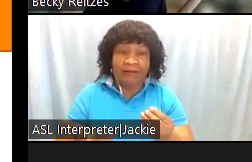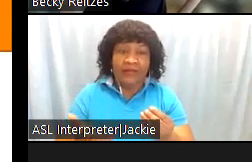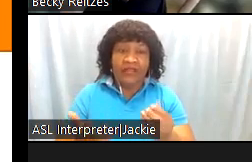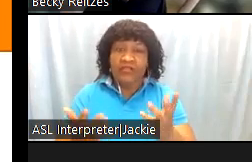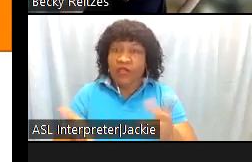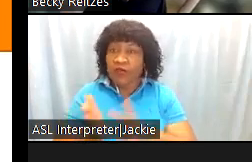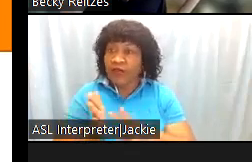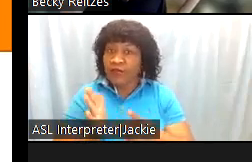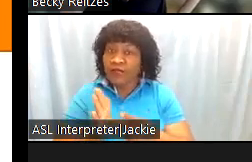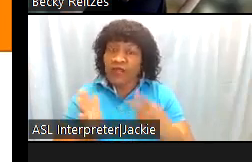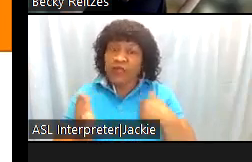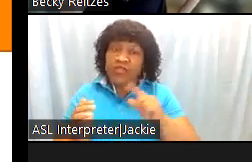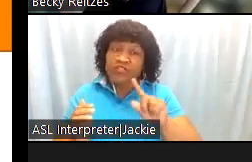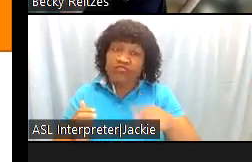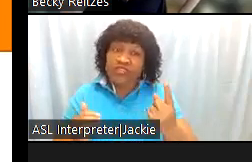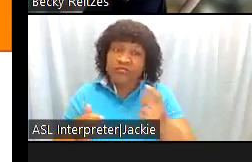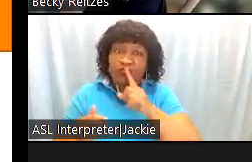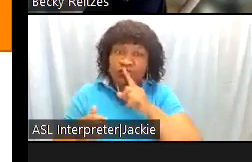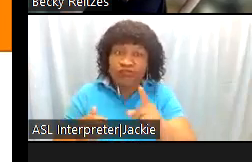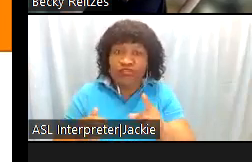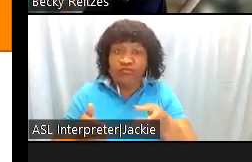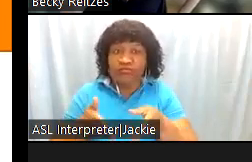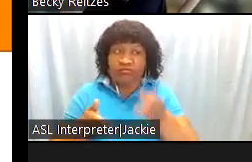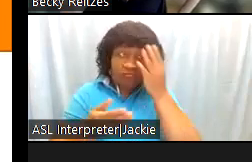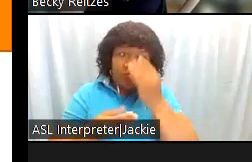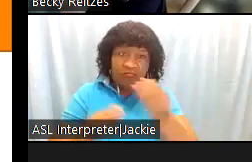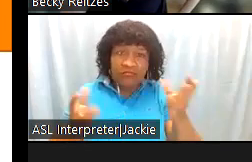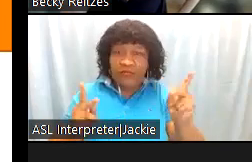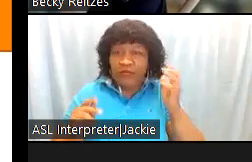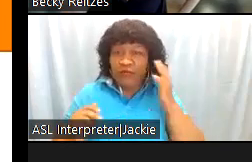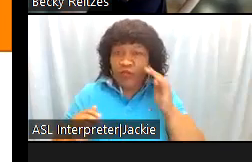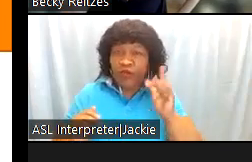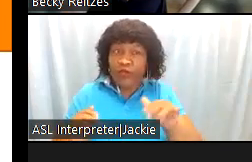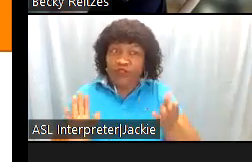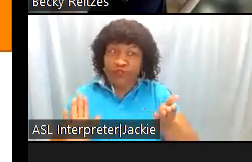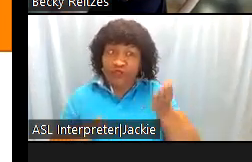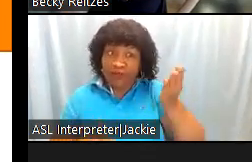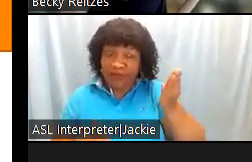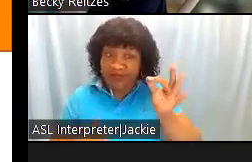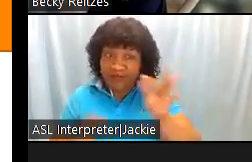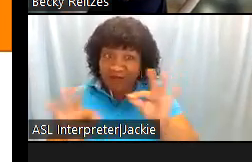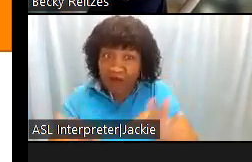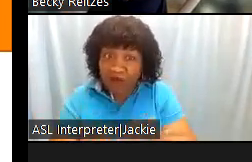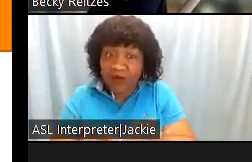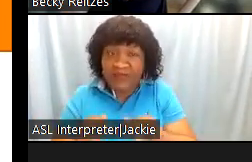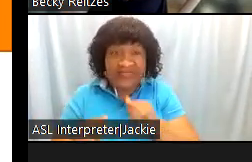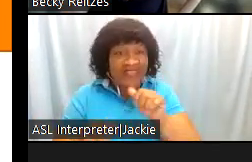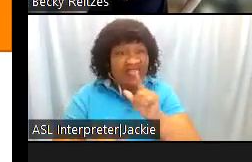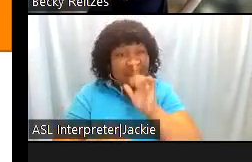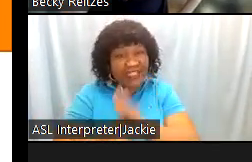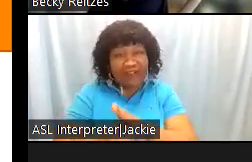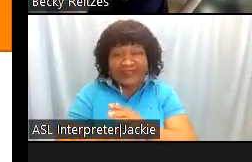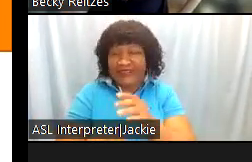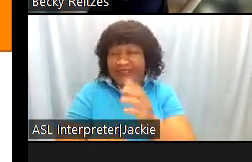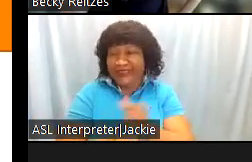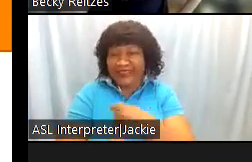So we just want to make sure to let folks know that by submitting the form, it's not a guarantee that your family will